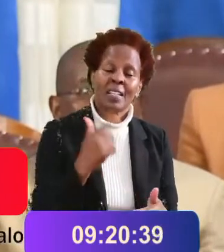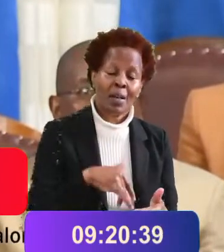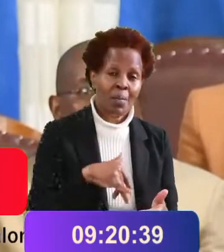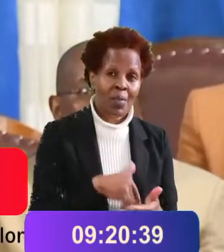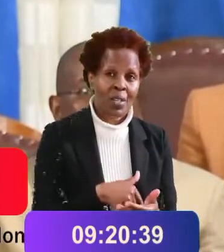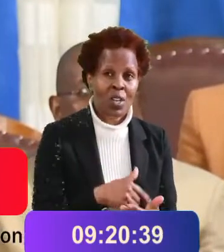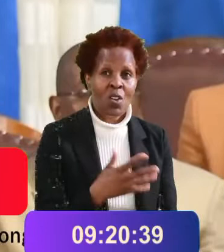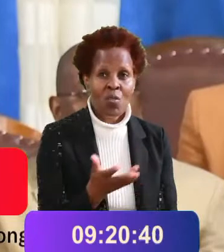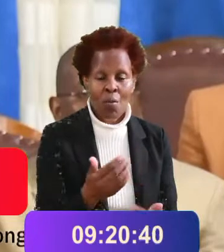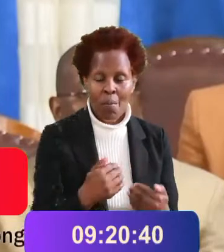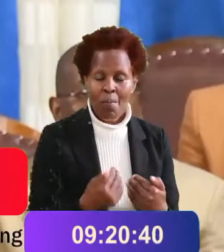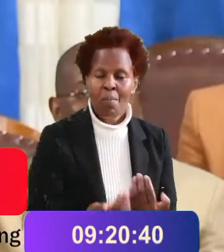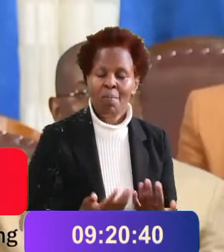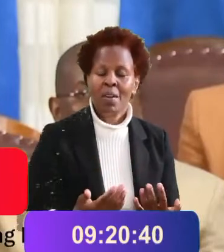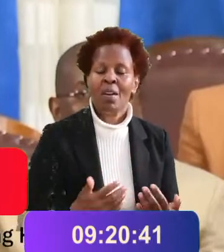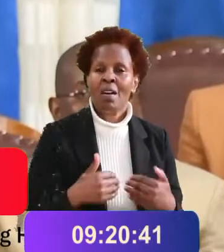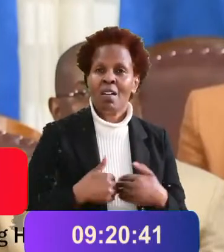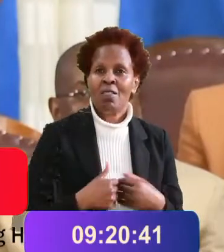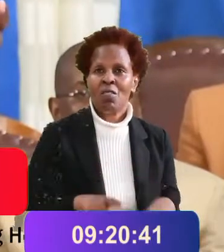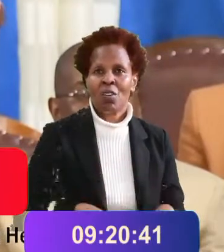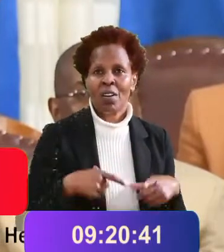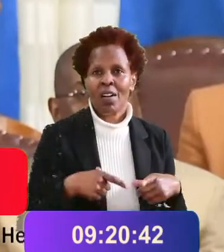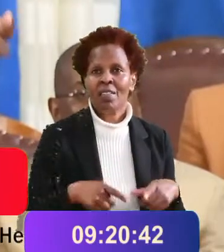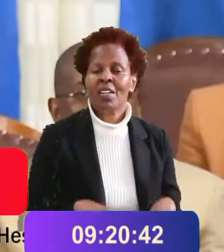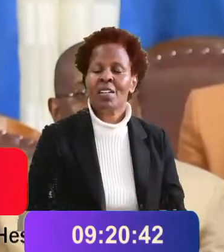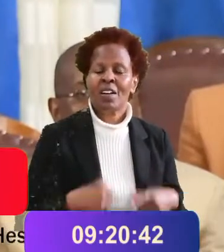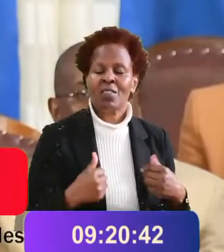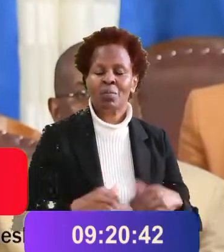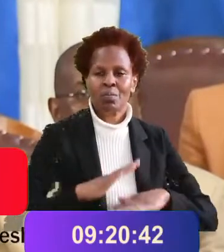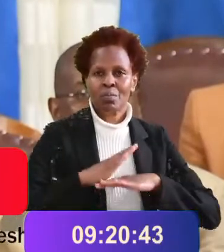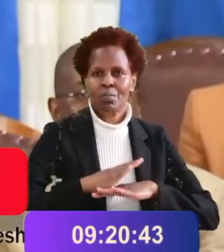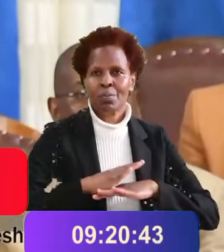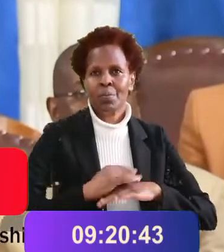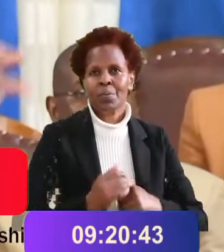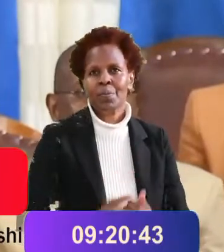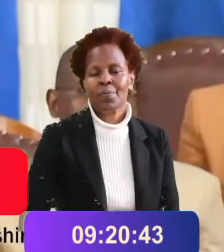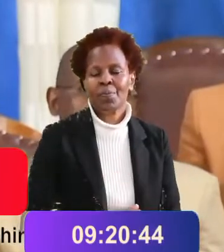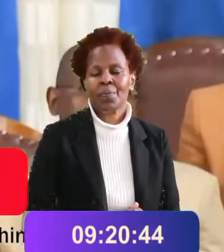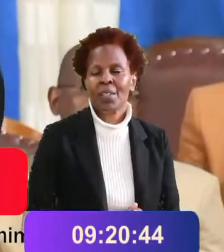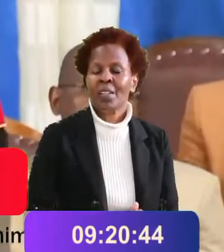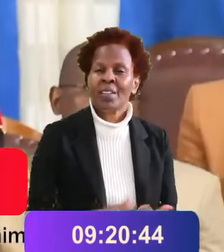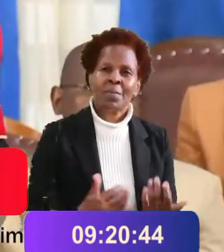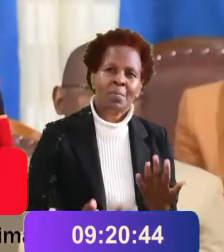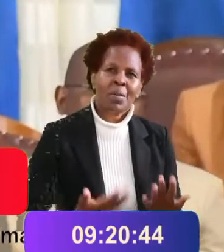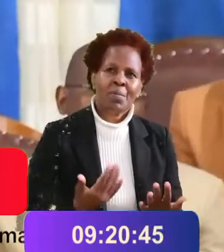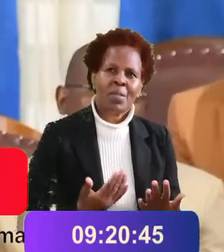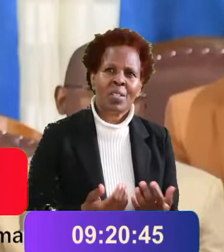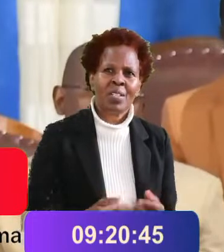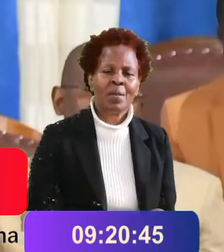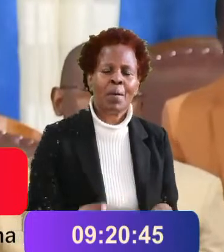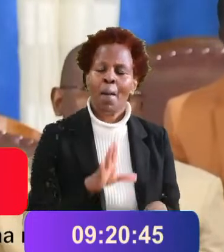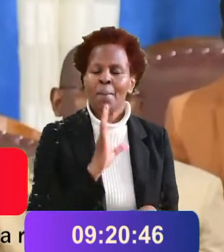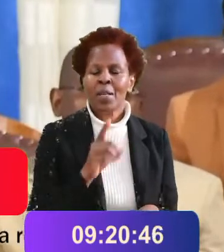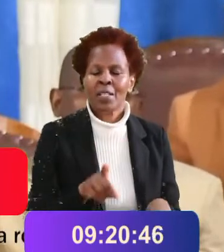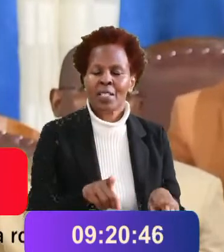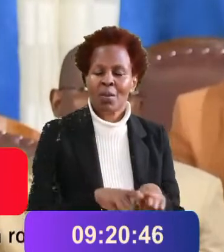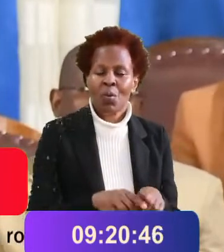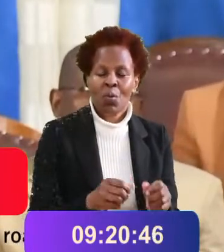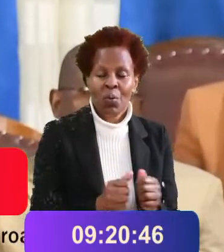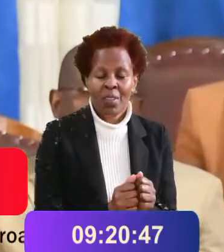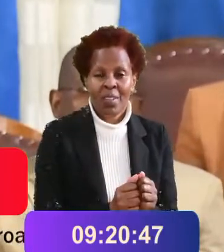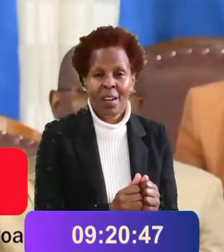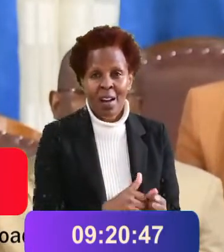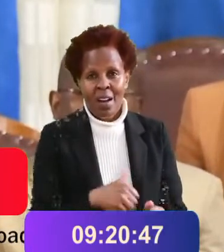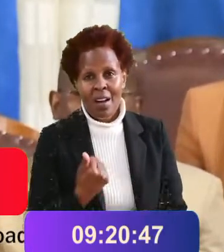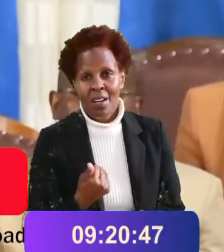have life and life in abundance. Now, you could be in the same circumstance with another person. You